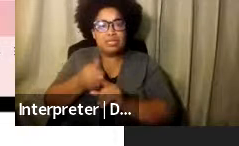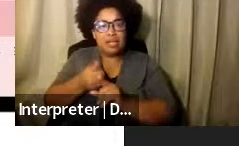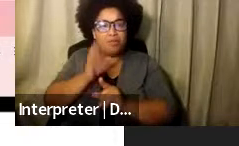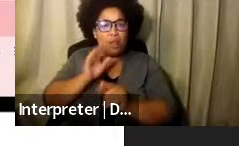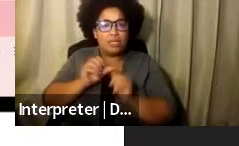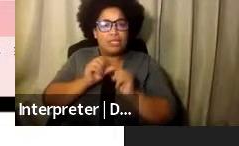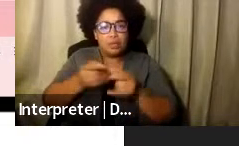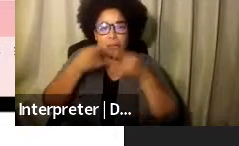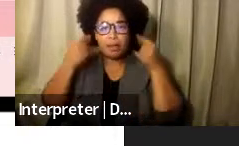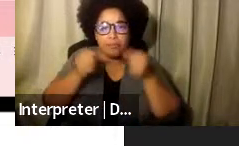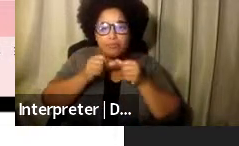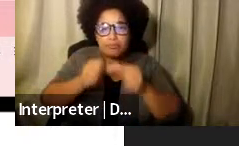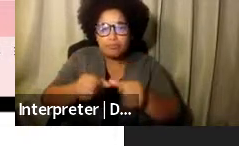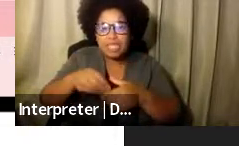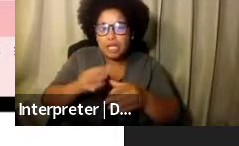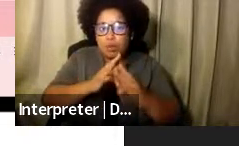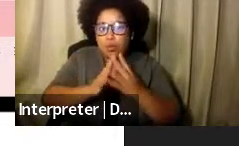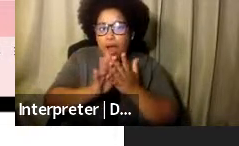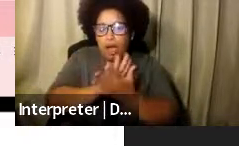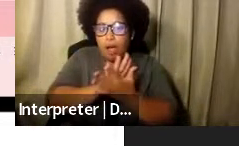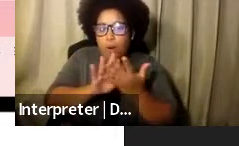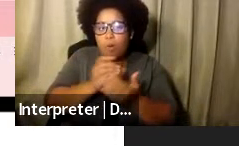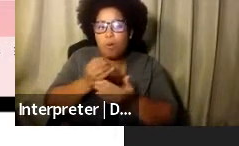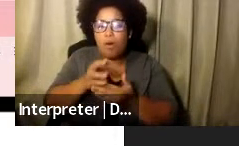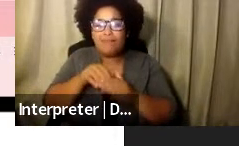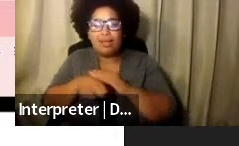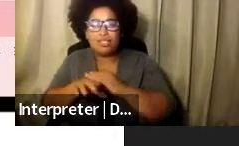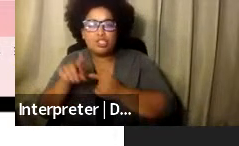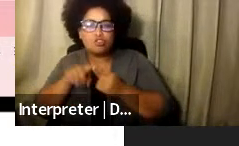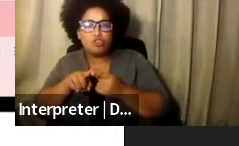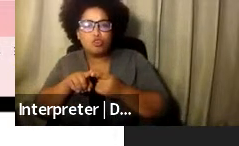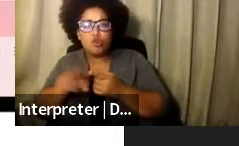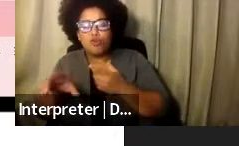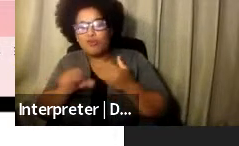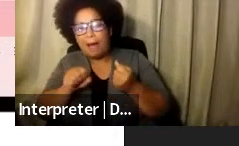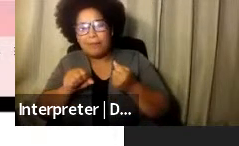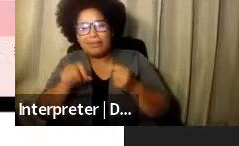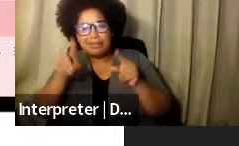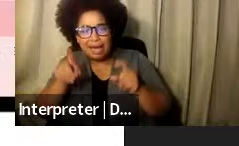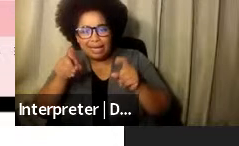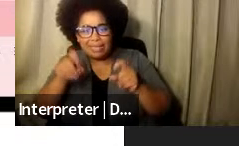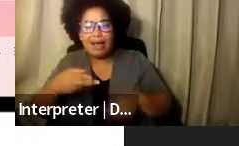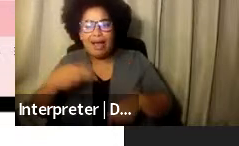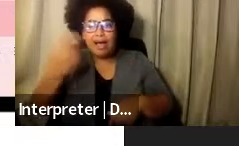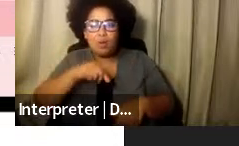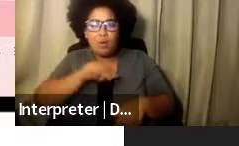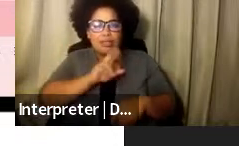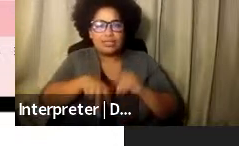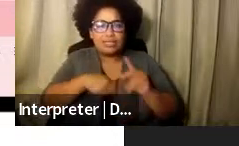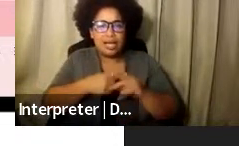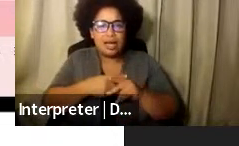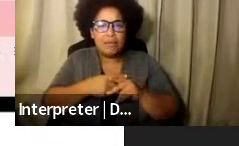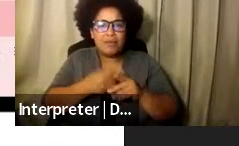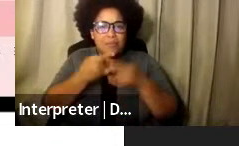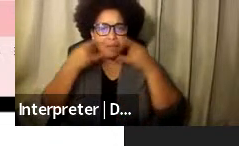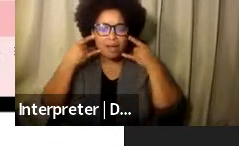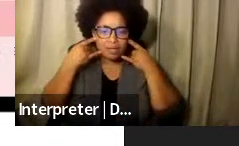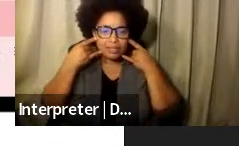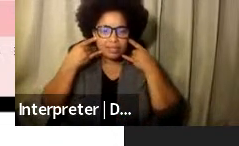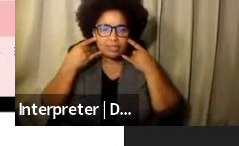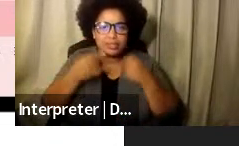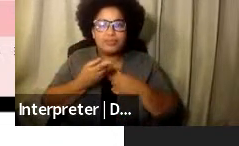wearing masks in crowds, have access to rapid tests, high quality masks, and if they or a family